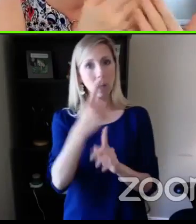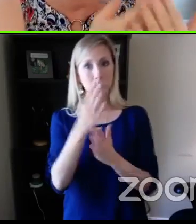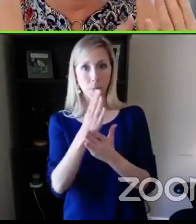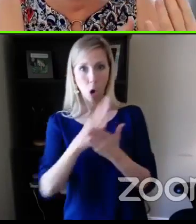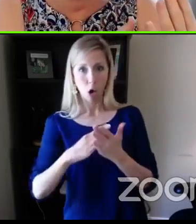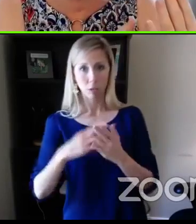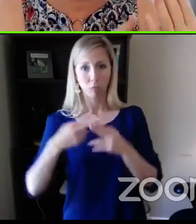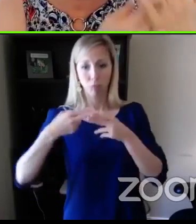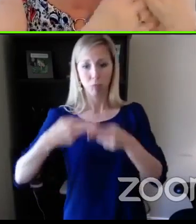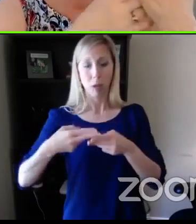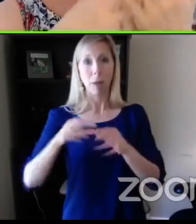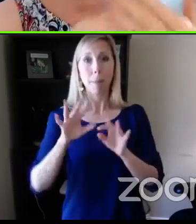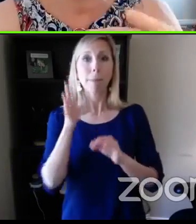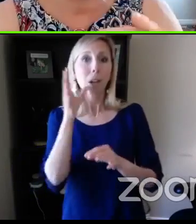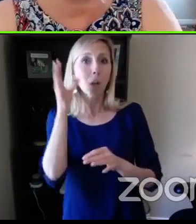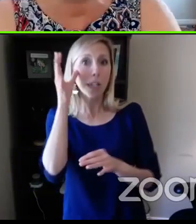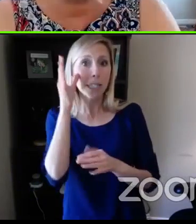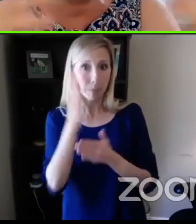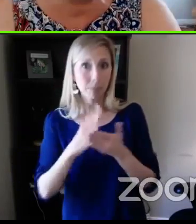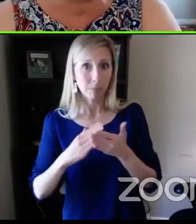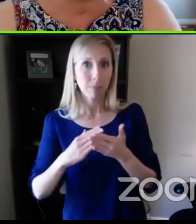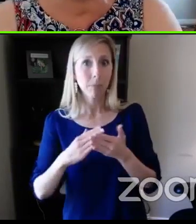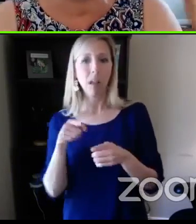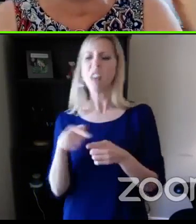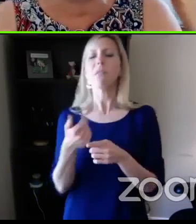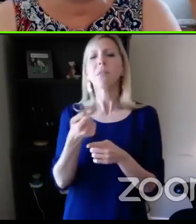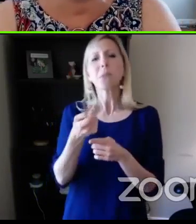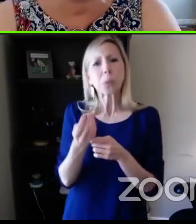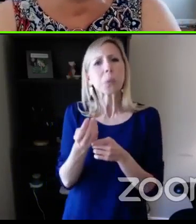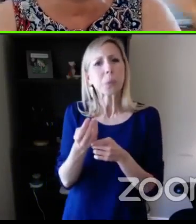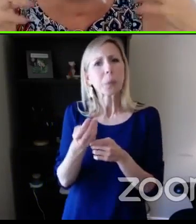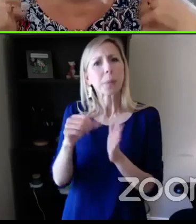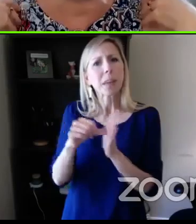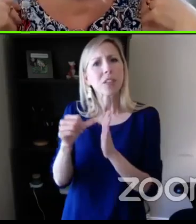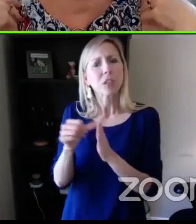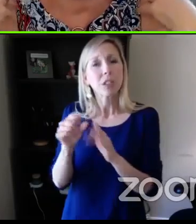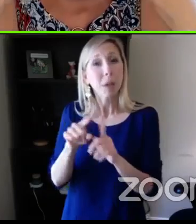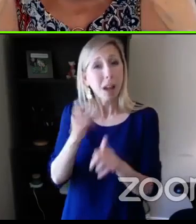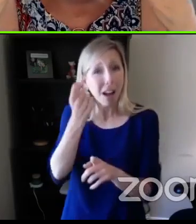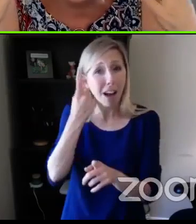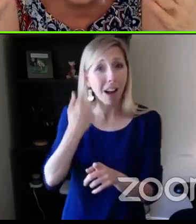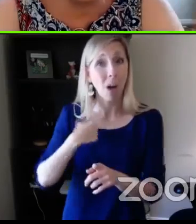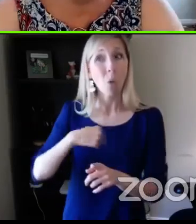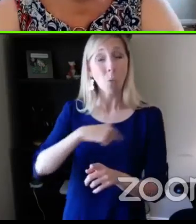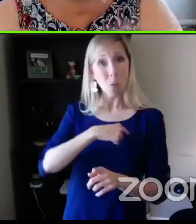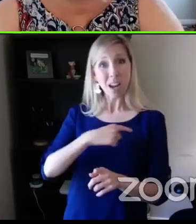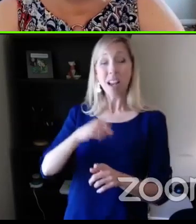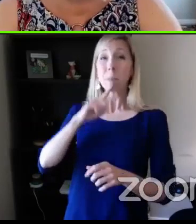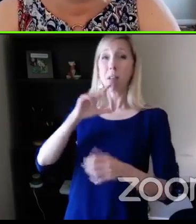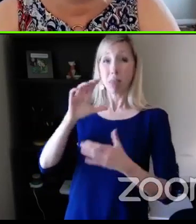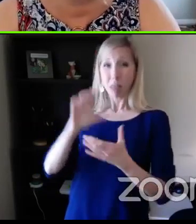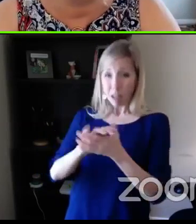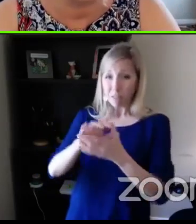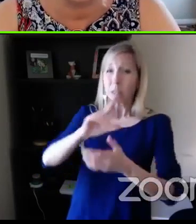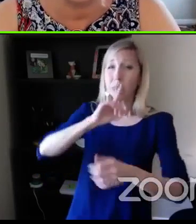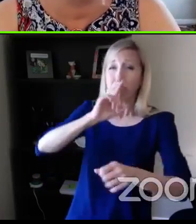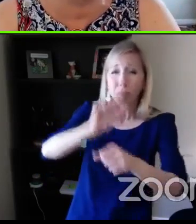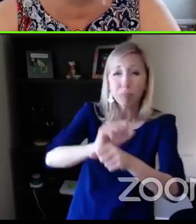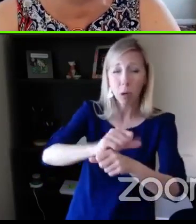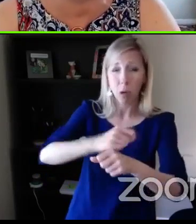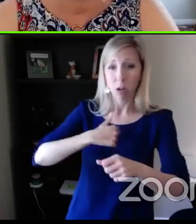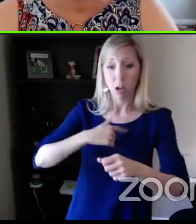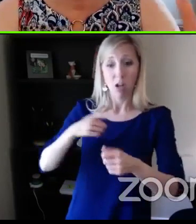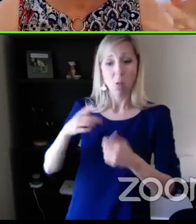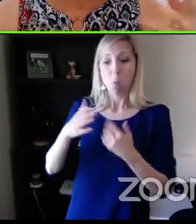few pages, but we fully believe that families, when they're ready, can delve into whatever is on the